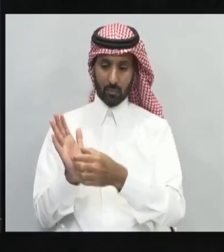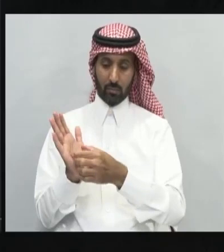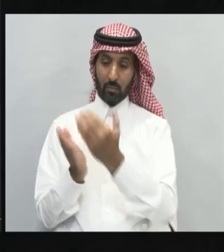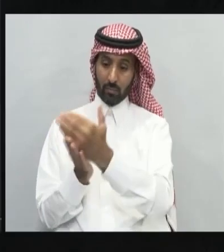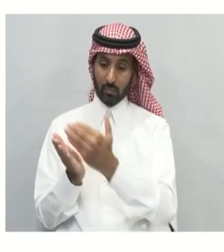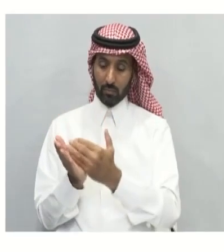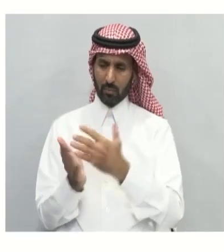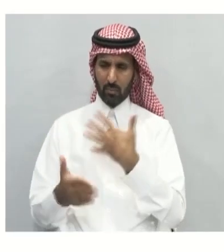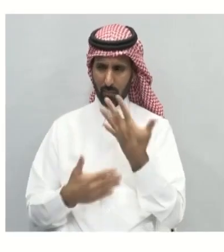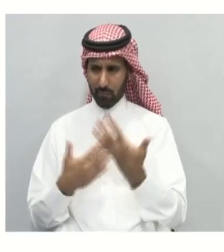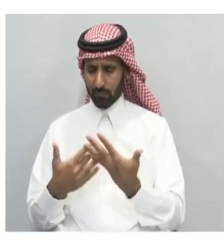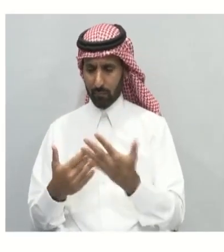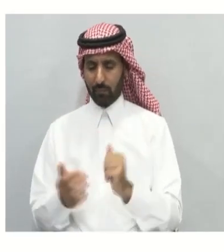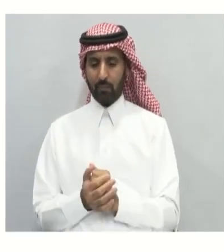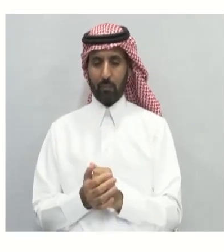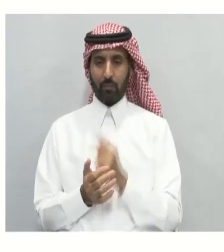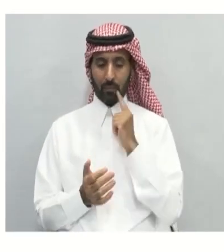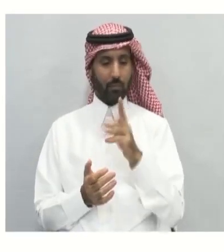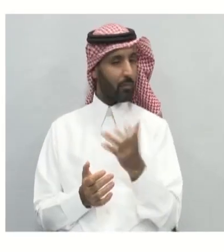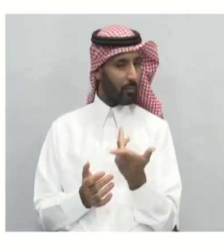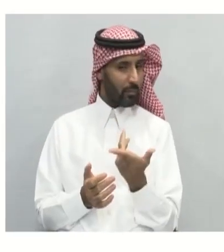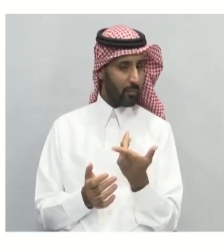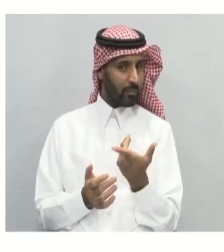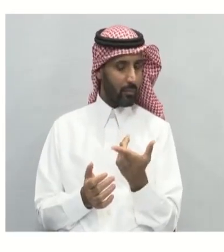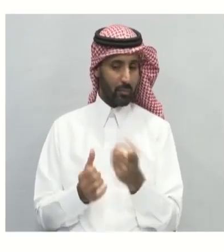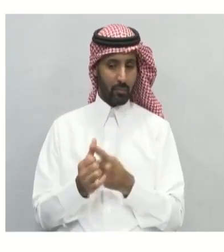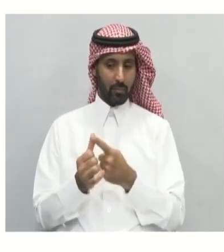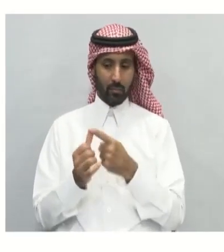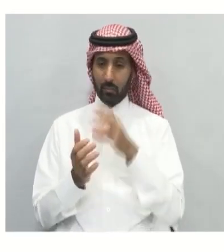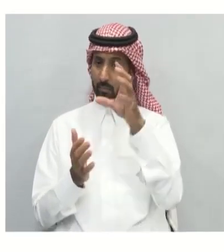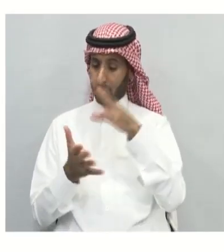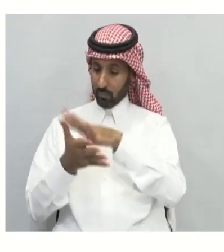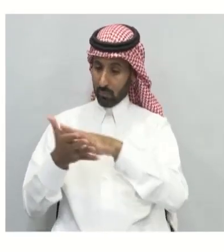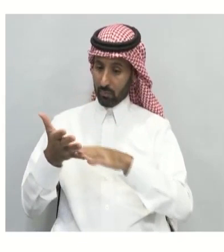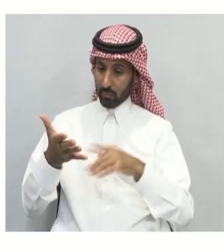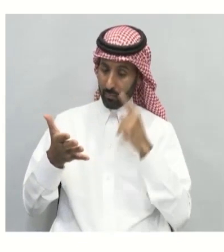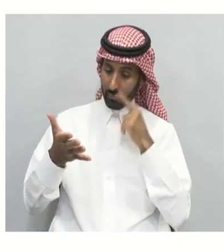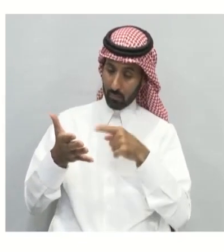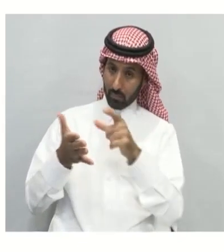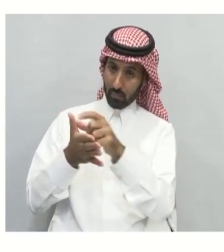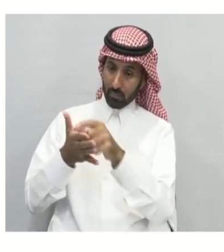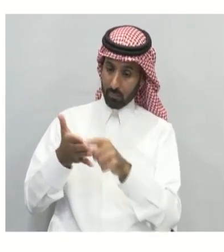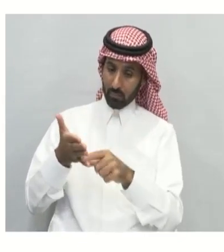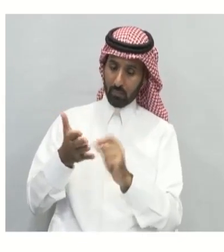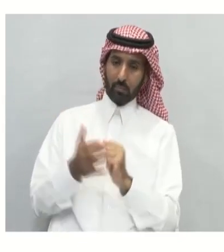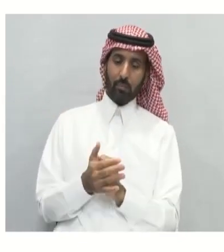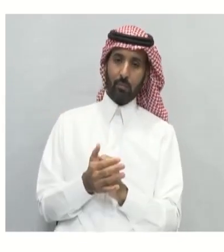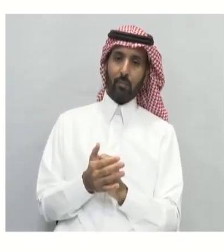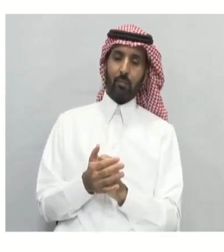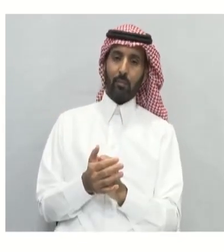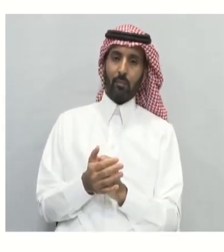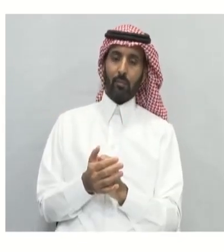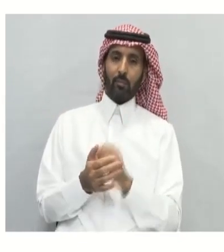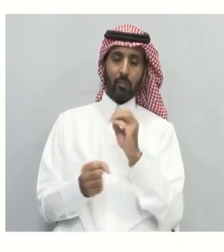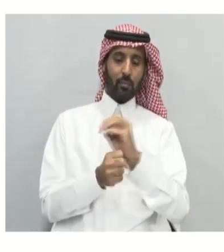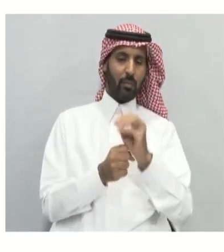your own report of an event. How are you going to do it? After writing, check out with this rubric. You will